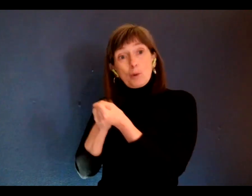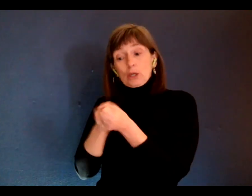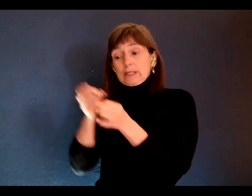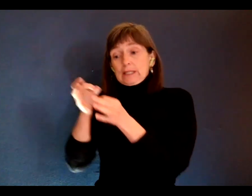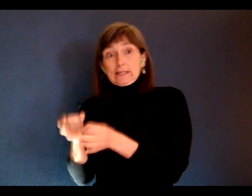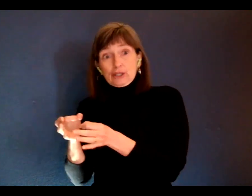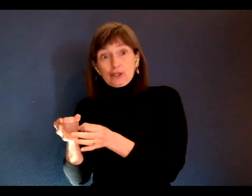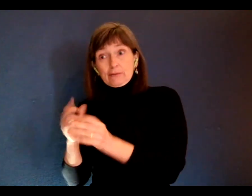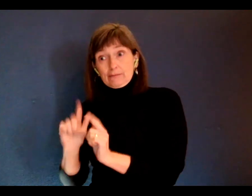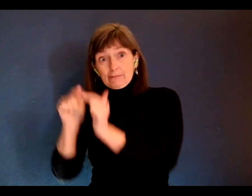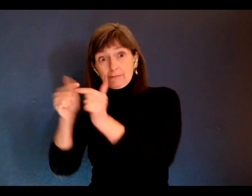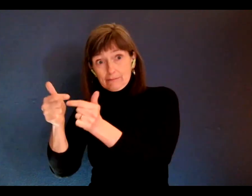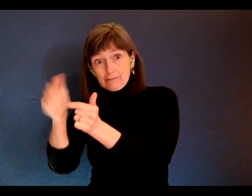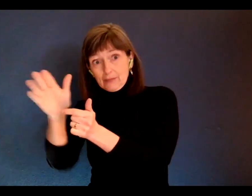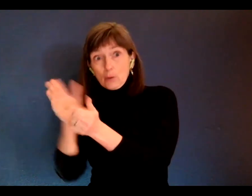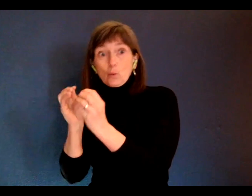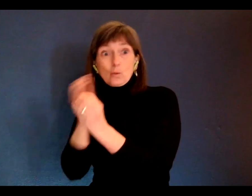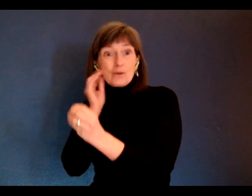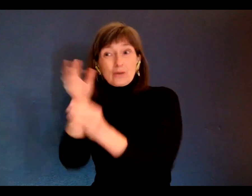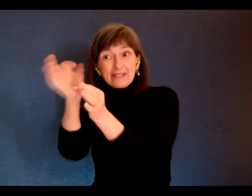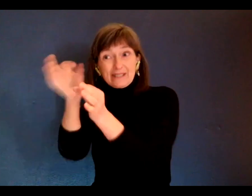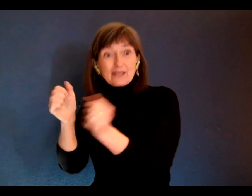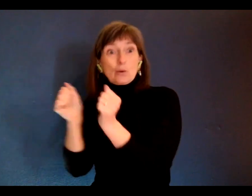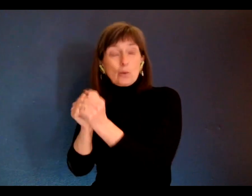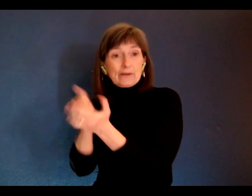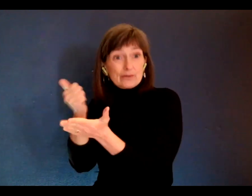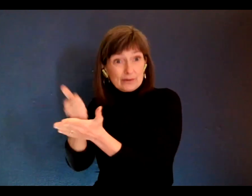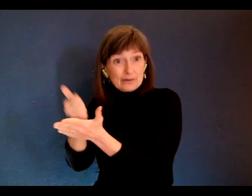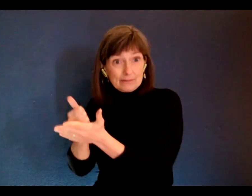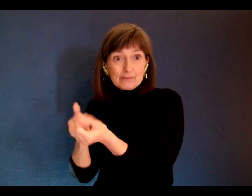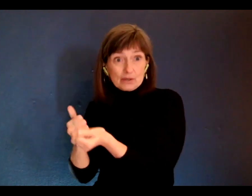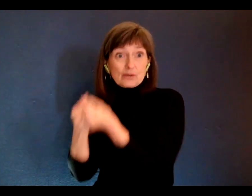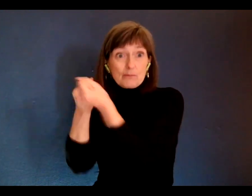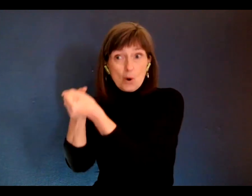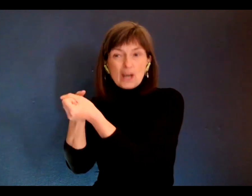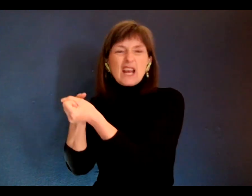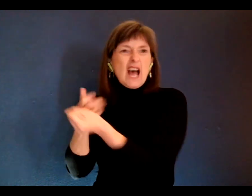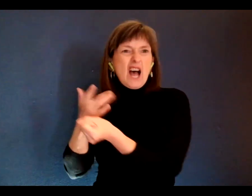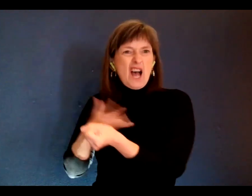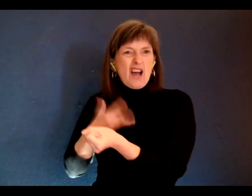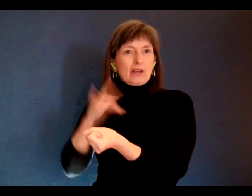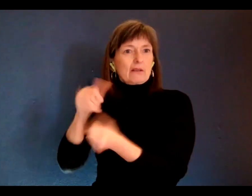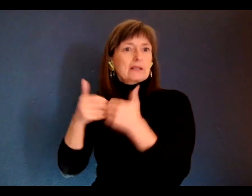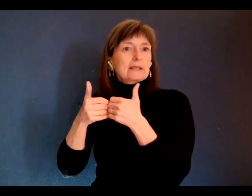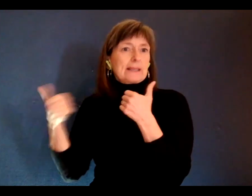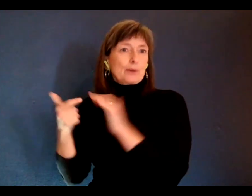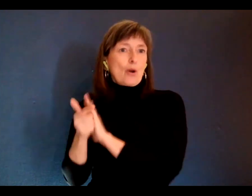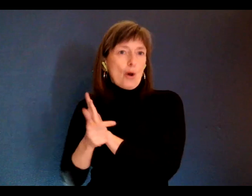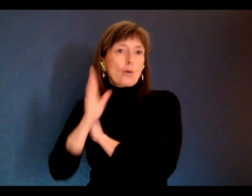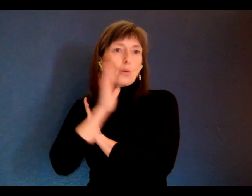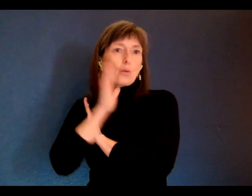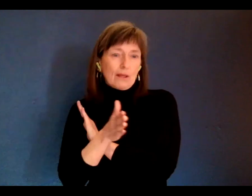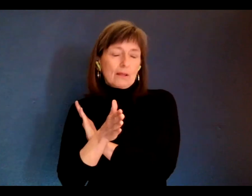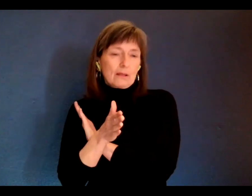or will be its own piece of legislation or some type of policy direction. But in the